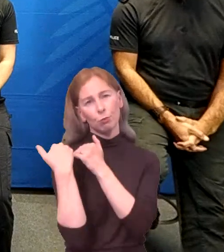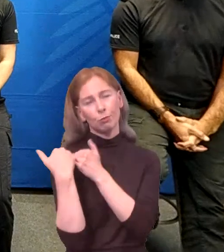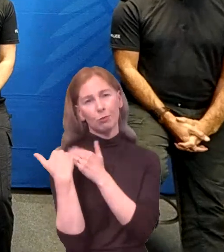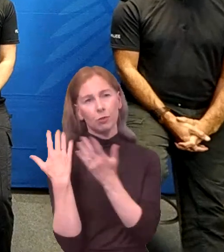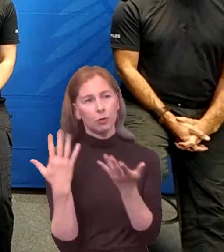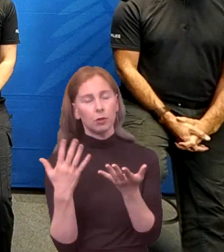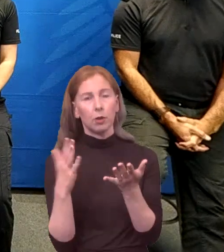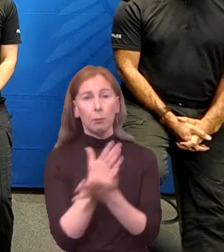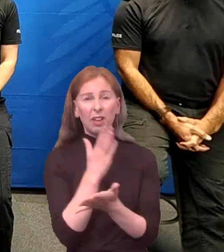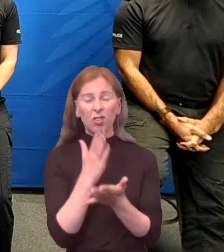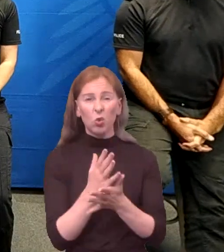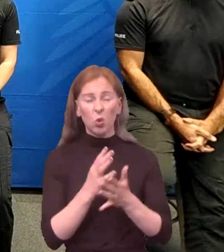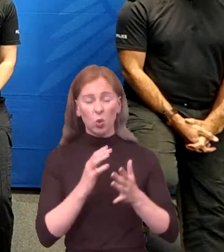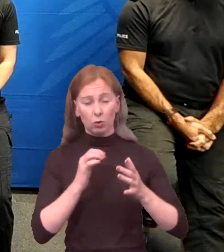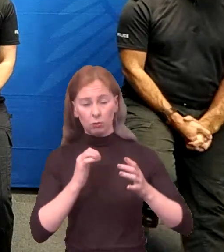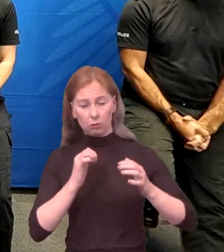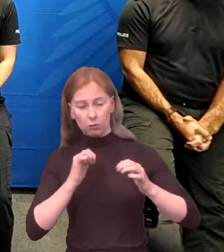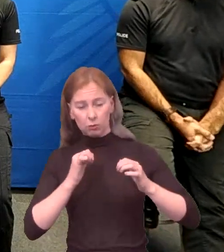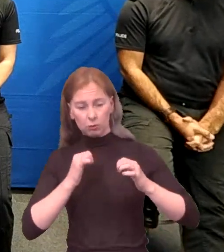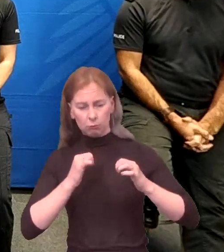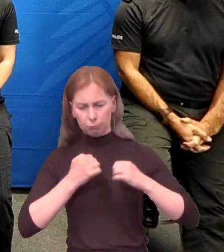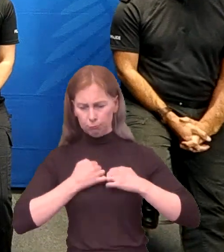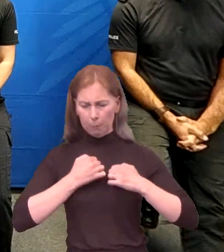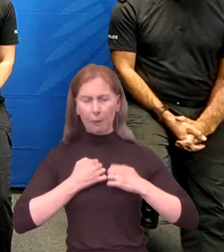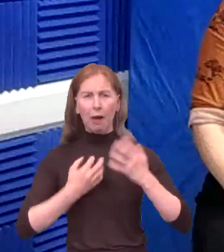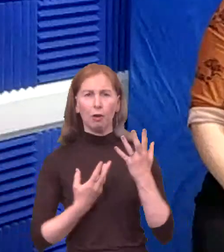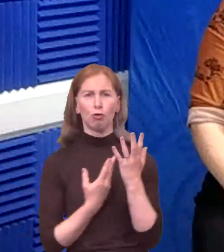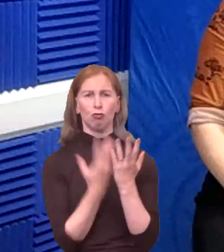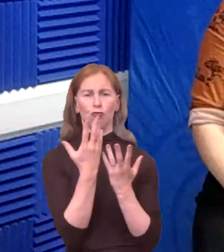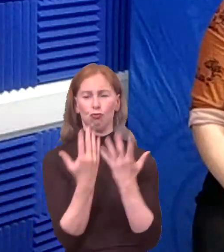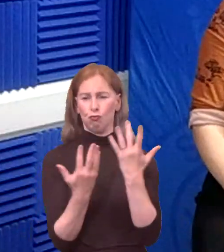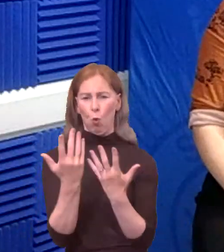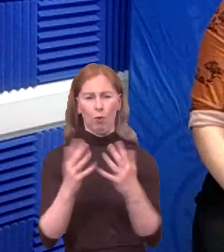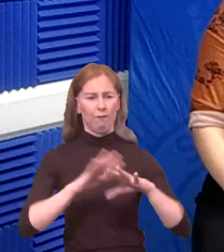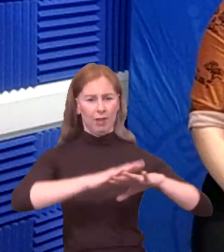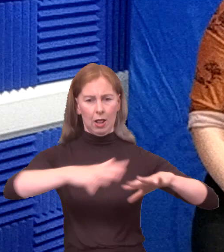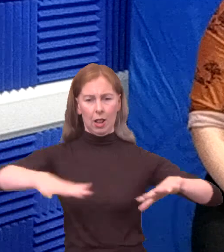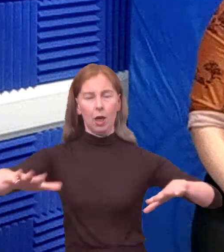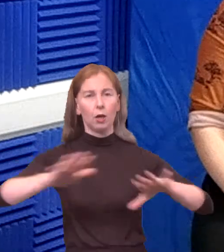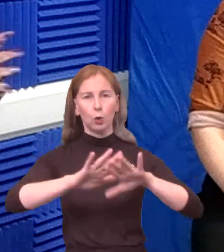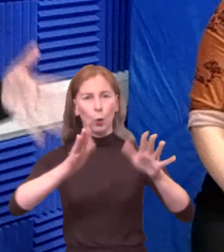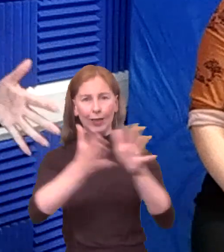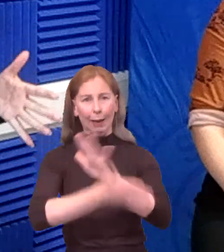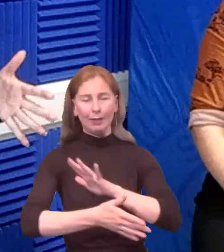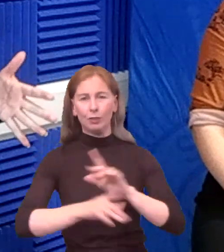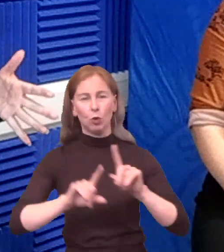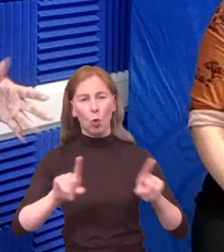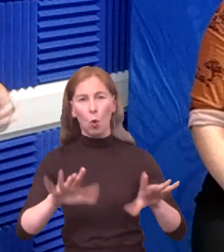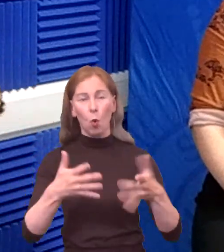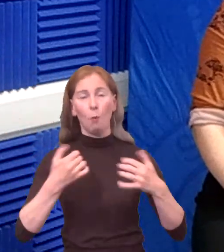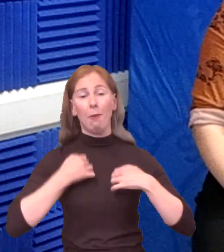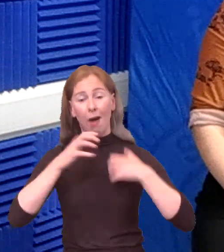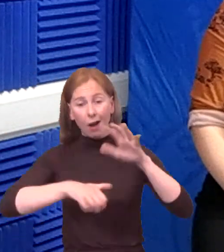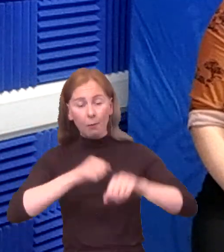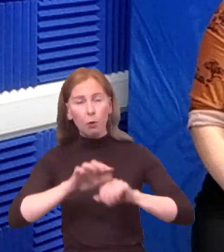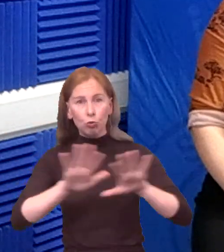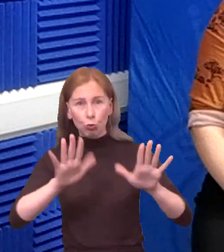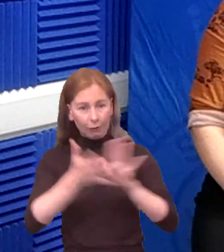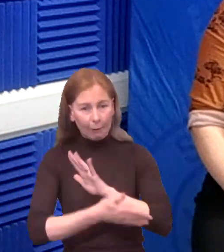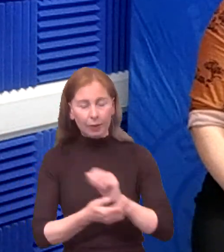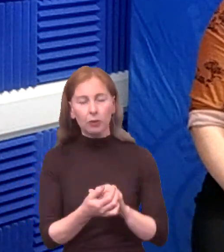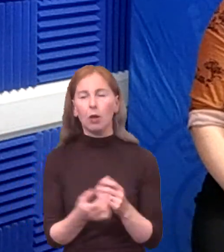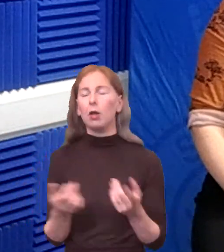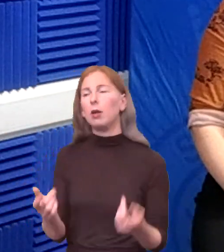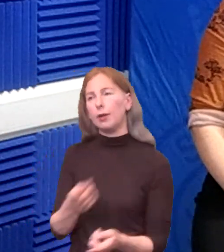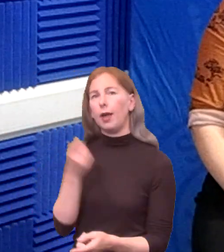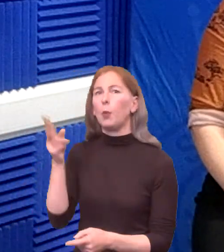your crops, to your animals, that sort of thing. Yeah, and we saw in lockdown as well, increased access meant that footpaths got wider, people